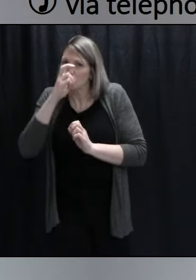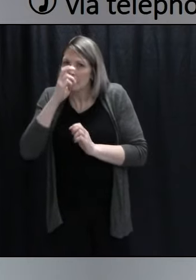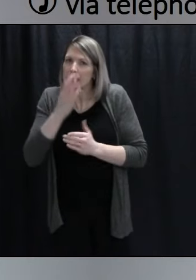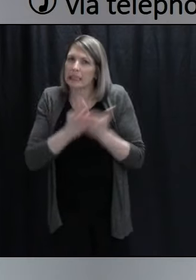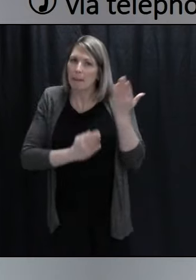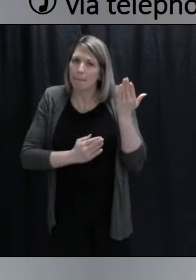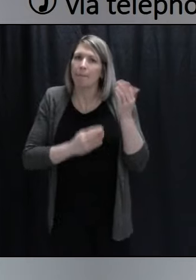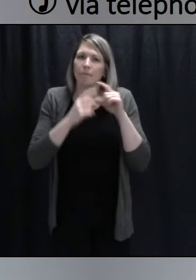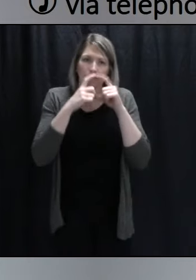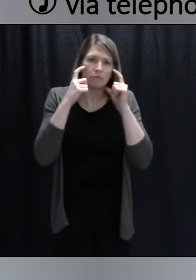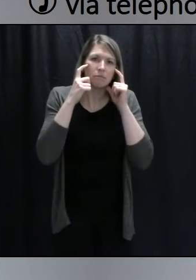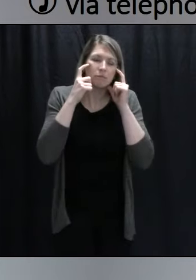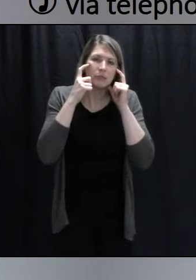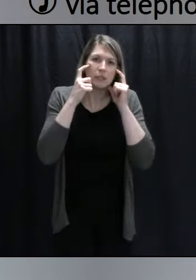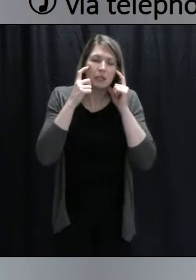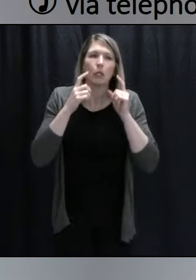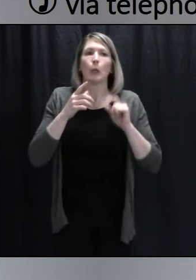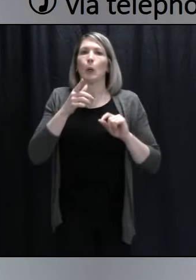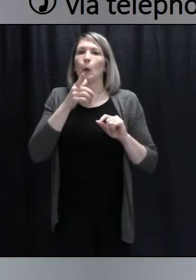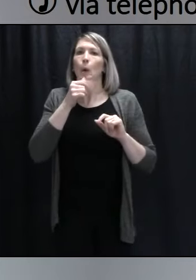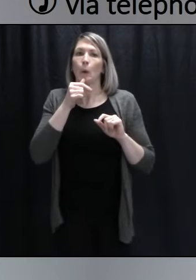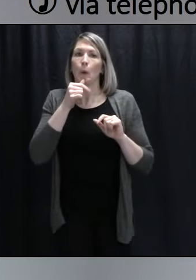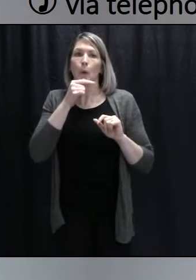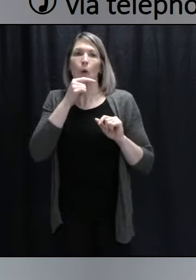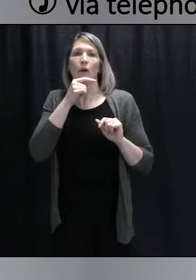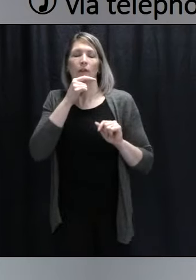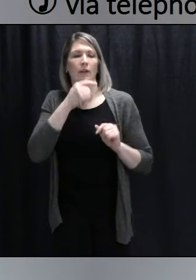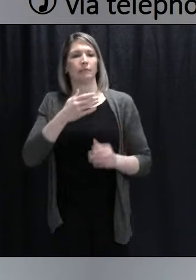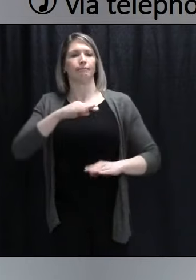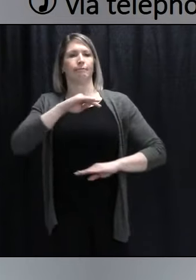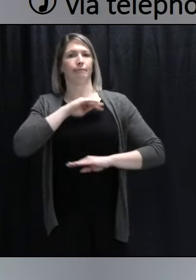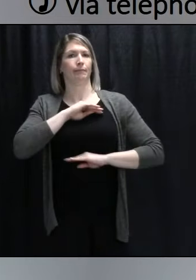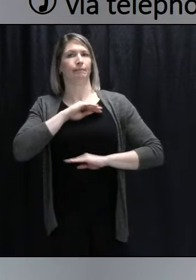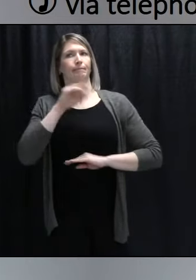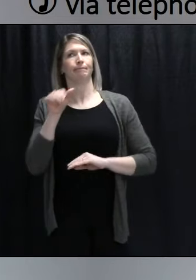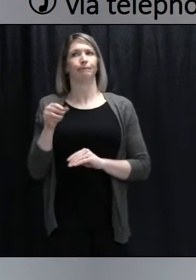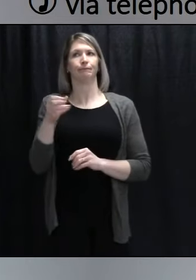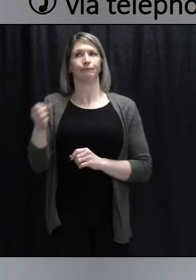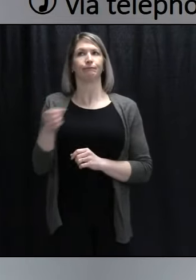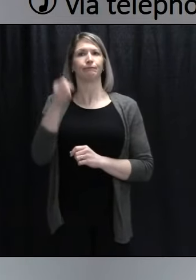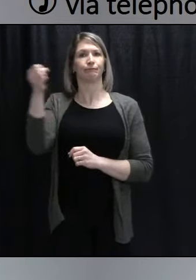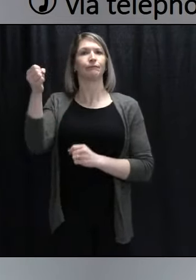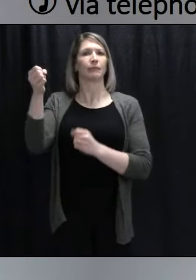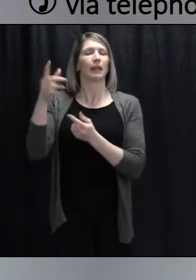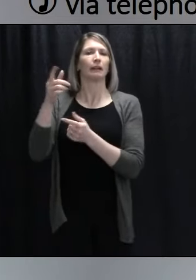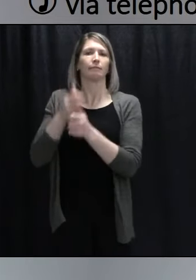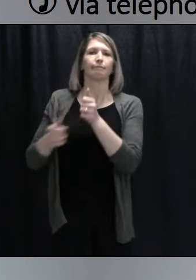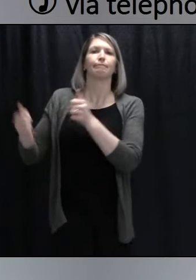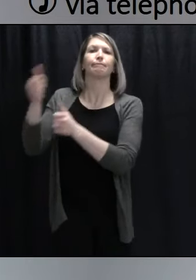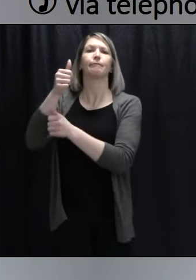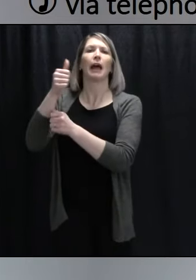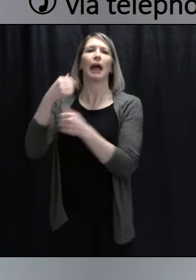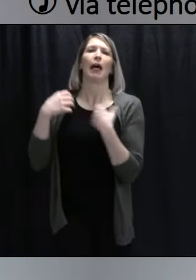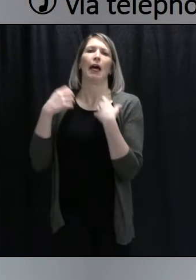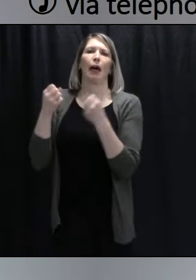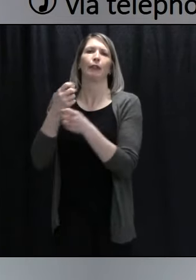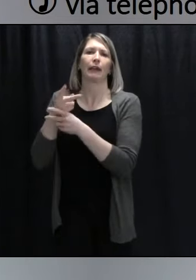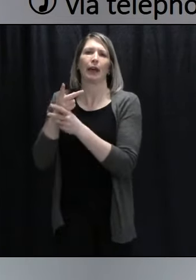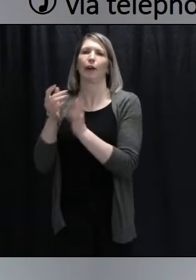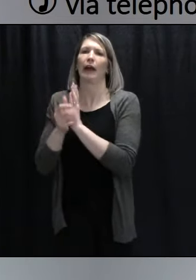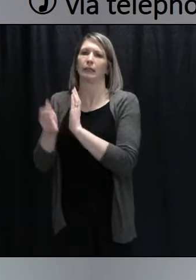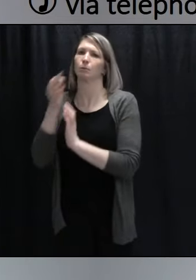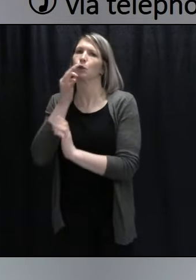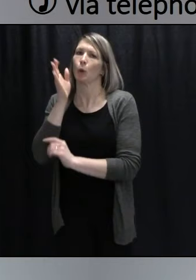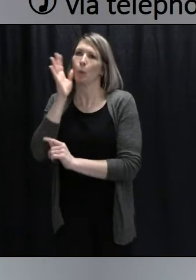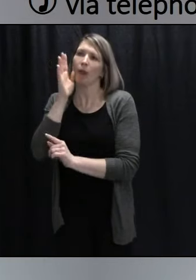healthcare experts and also significant engagement from private entrepreneurs in the province working on it.